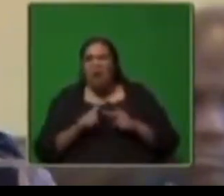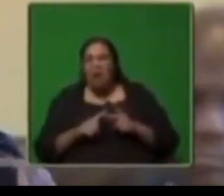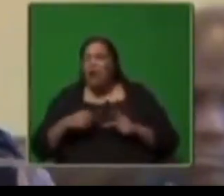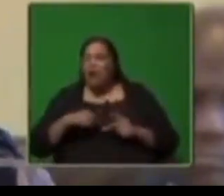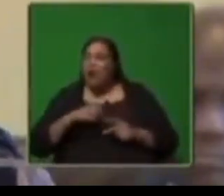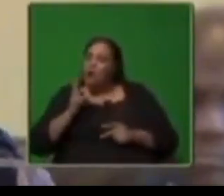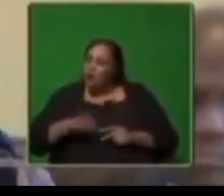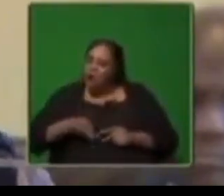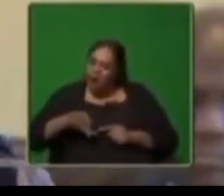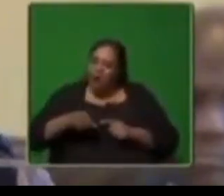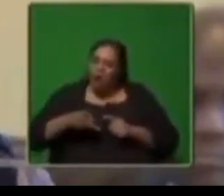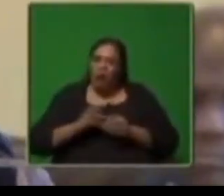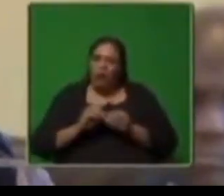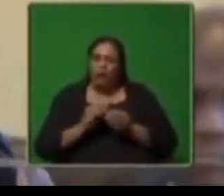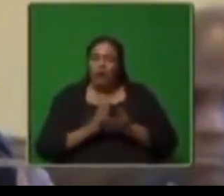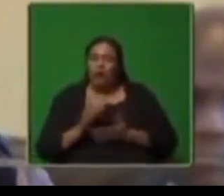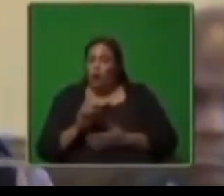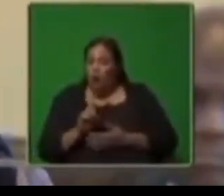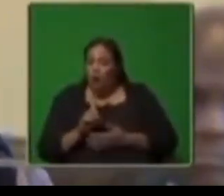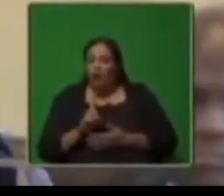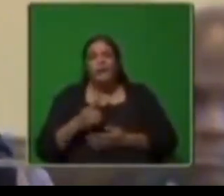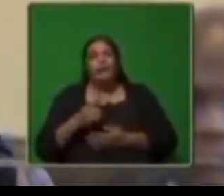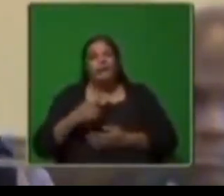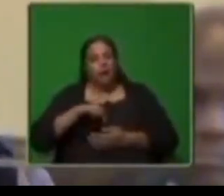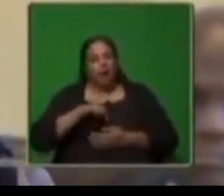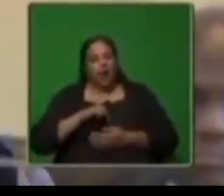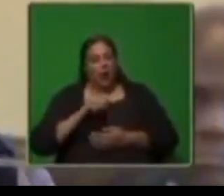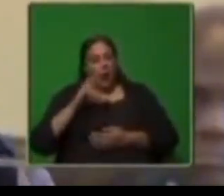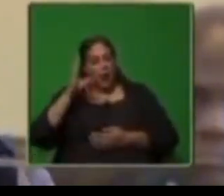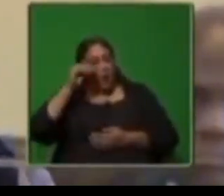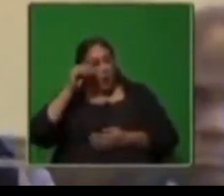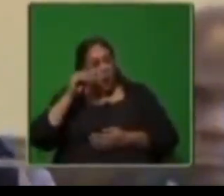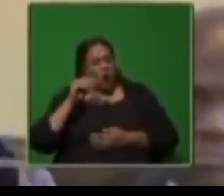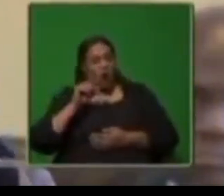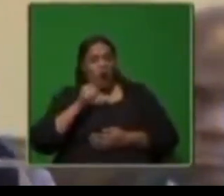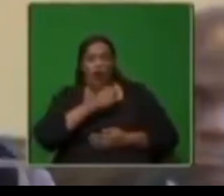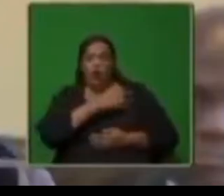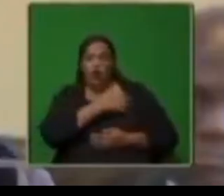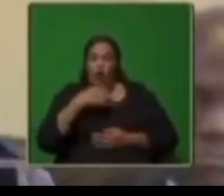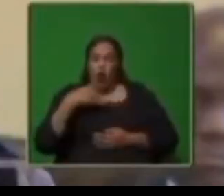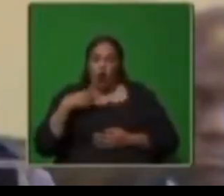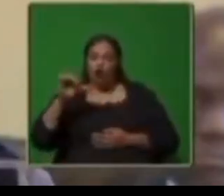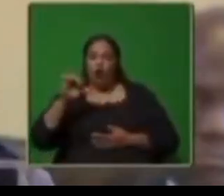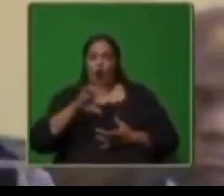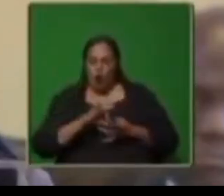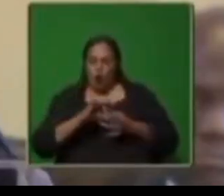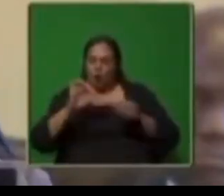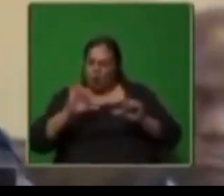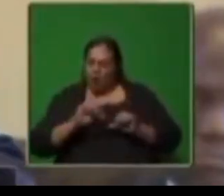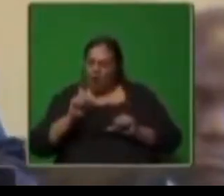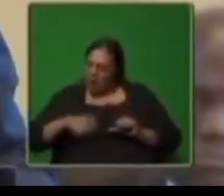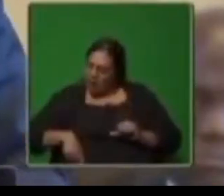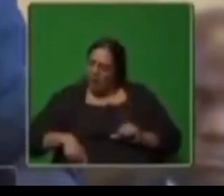we will make sure that our boys, our soldiers do come back home.